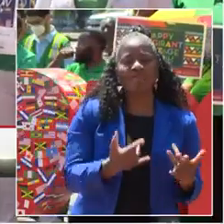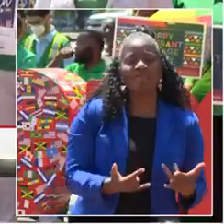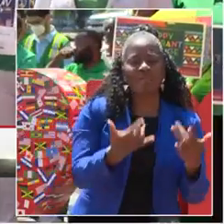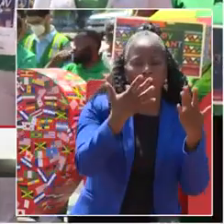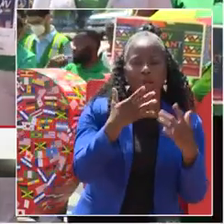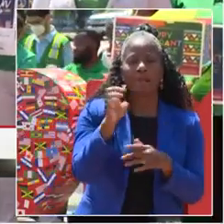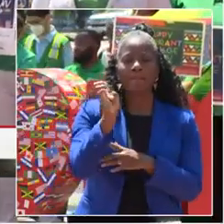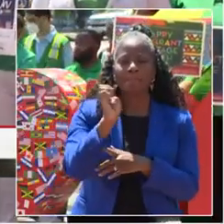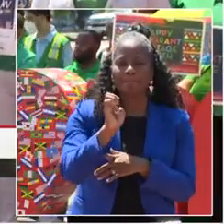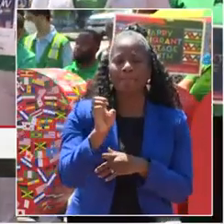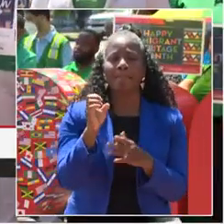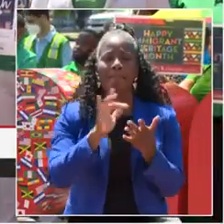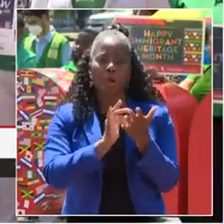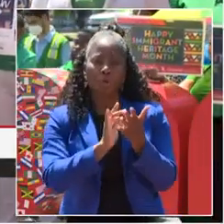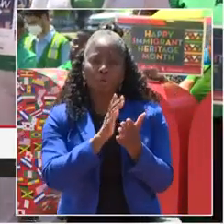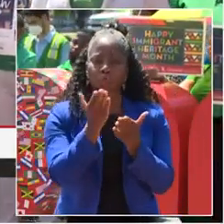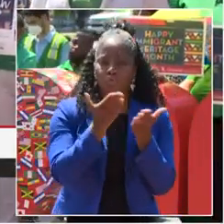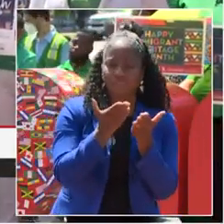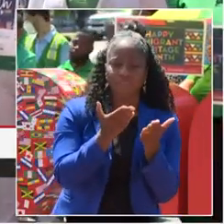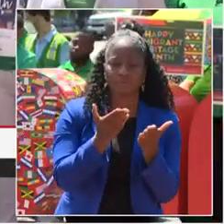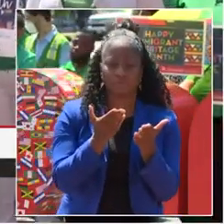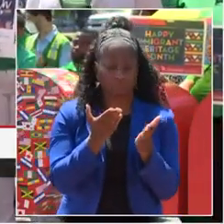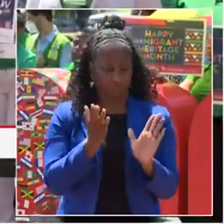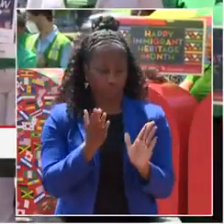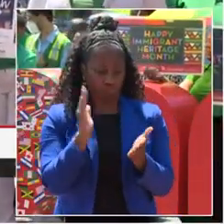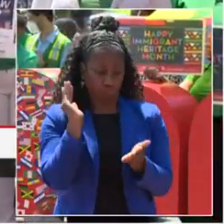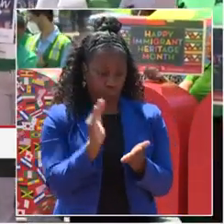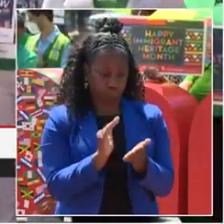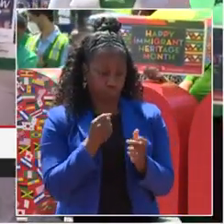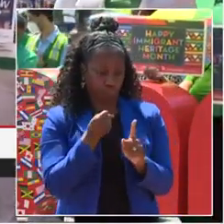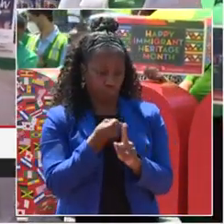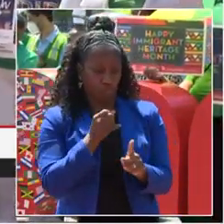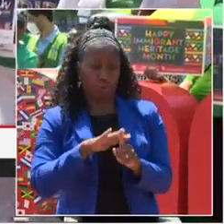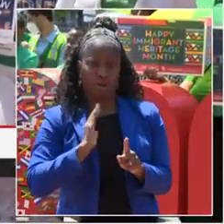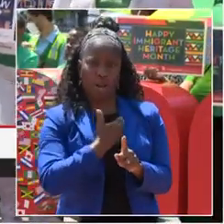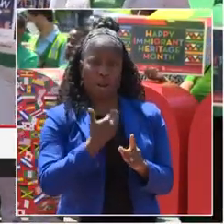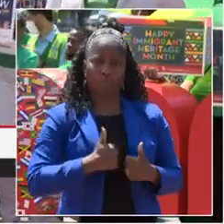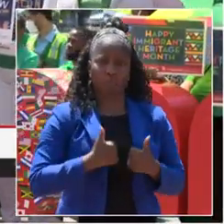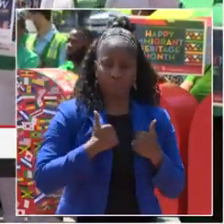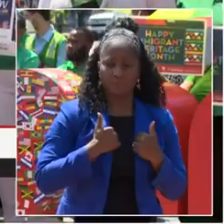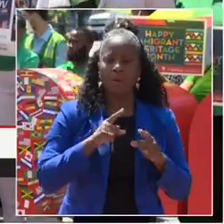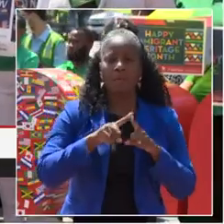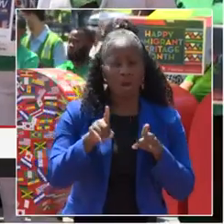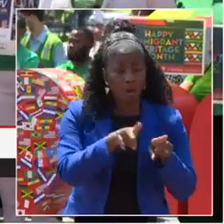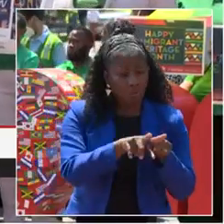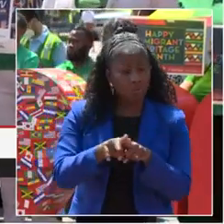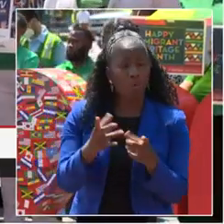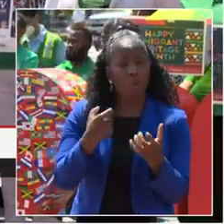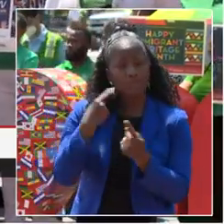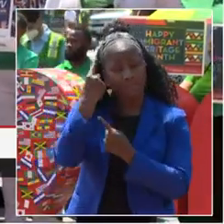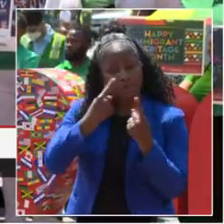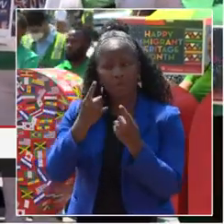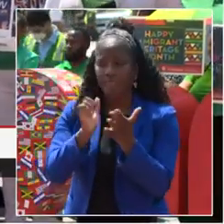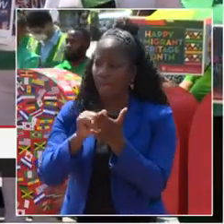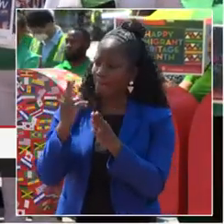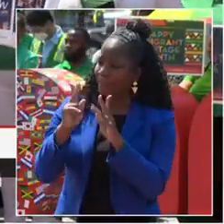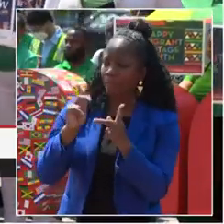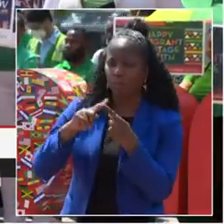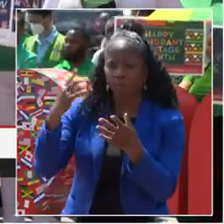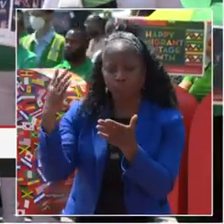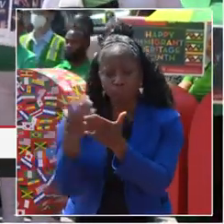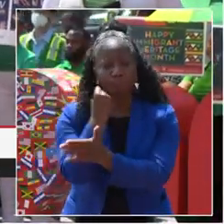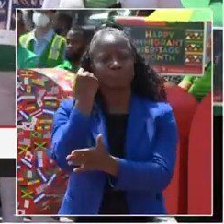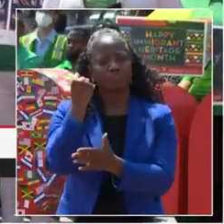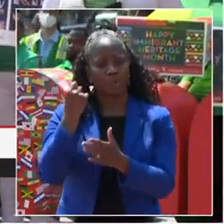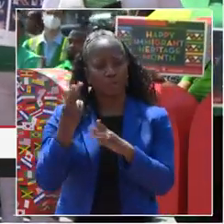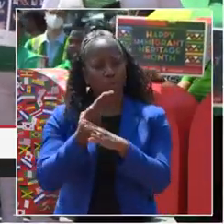minimize the impact on our residents. But we do urge everyone to consider using mass transit when